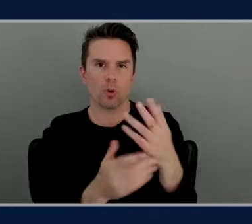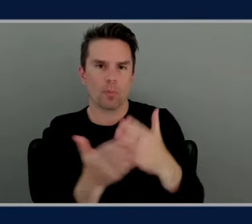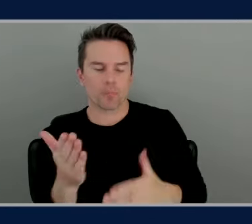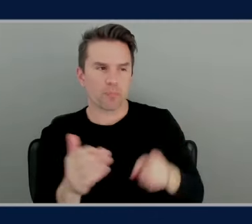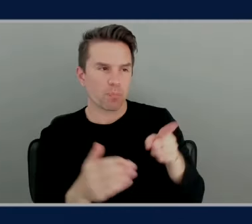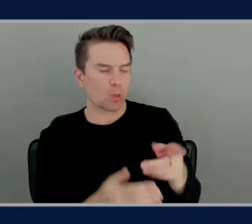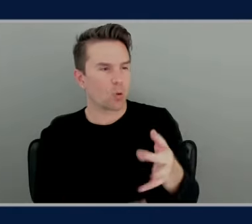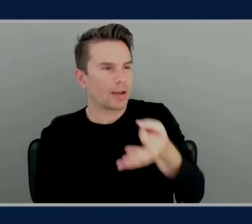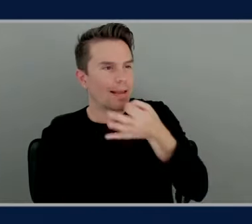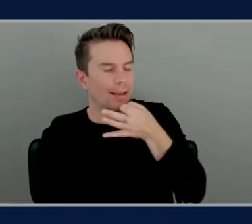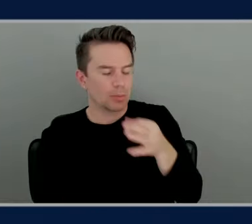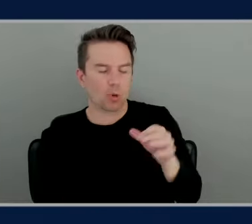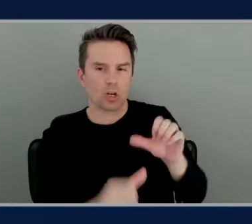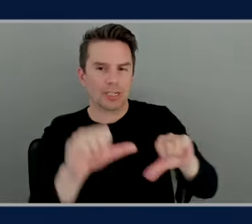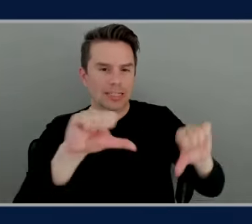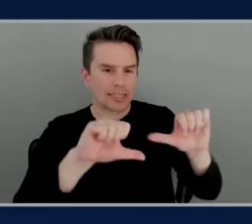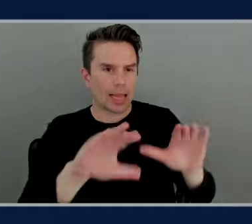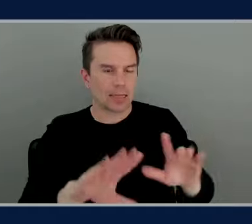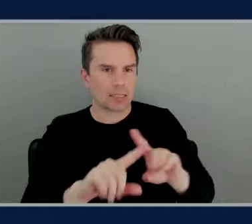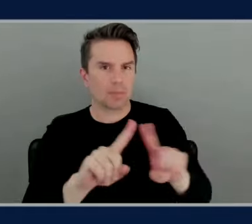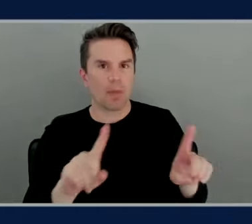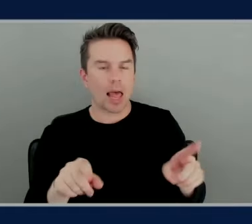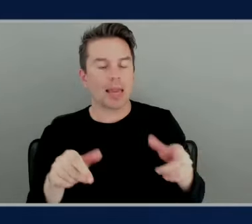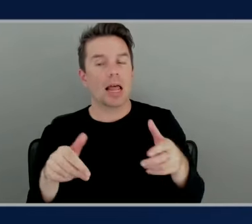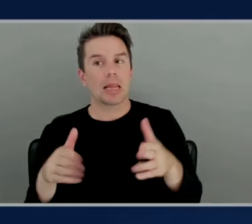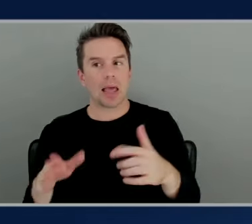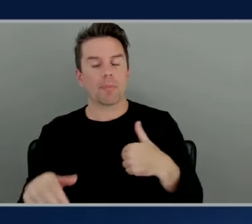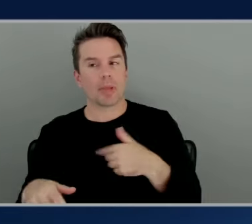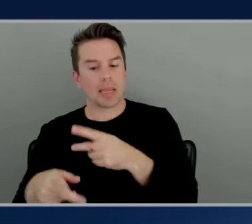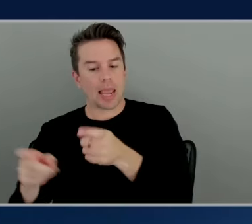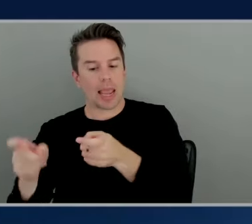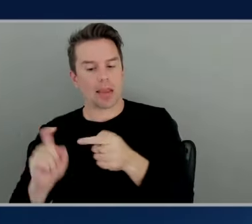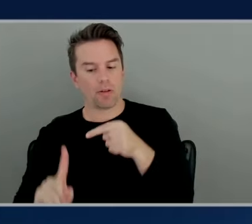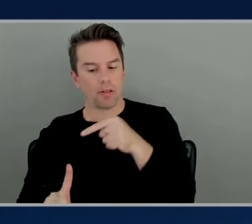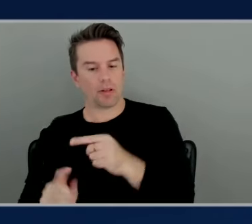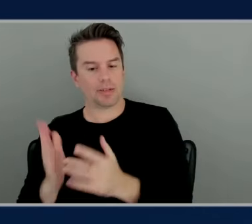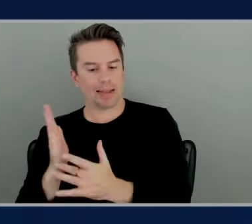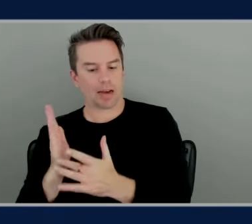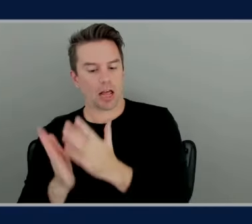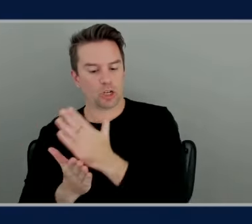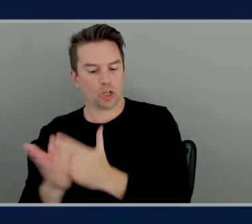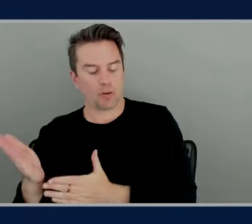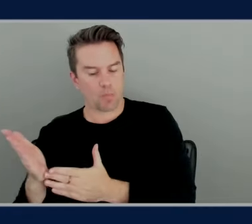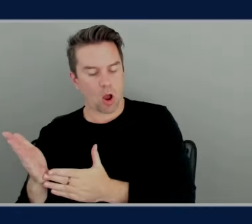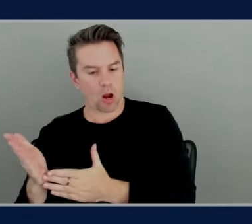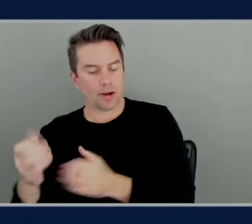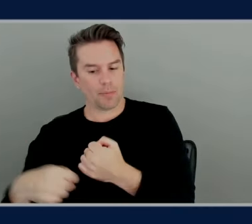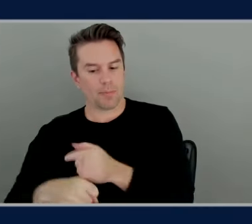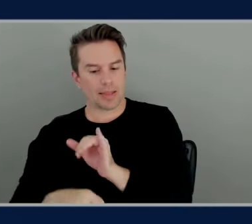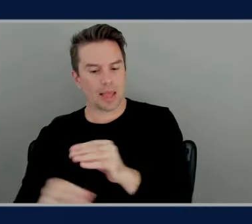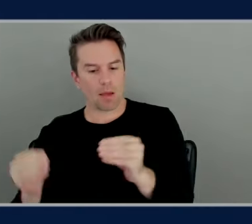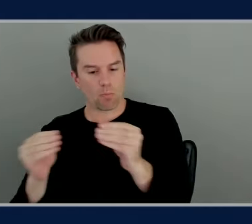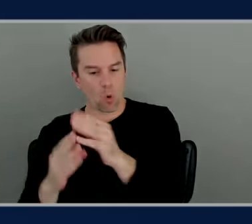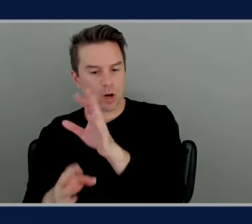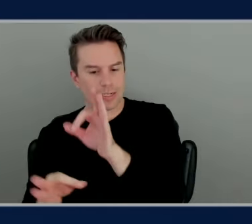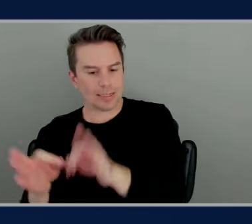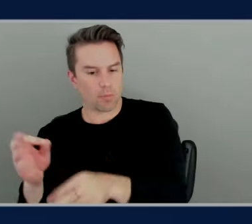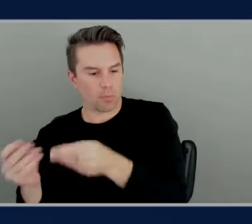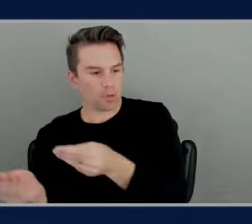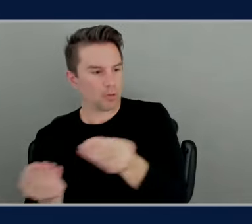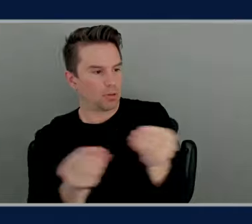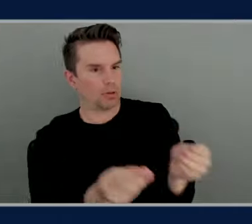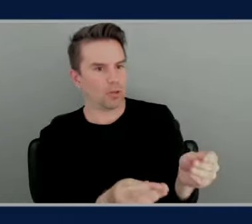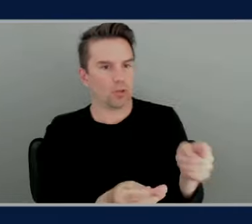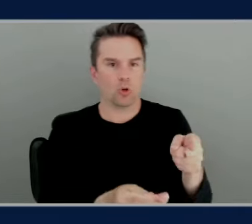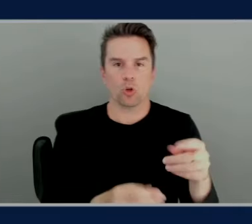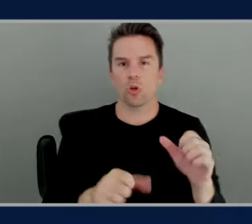let me not let the technology weigh you down and getting to driving that innovation and really getting into that crop science. You know, I don't